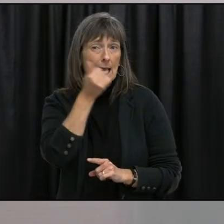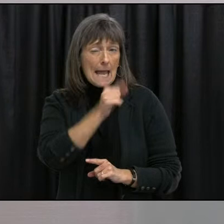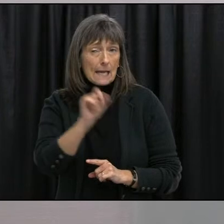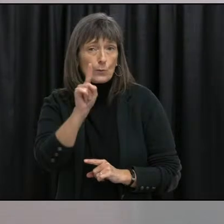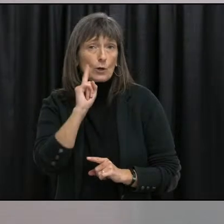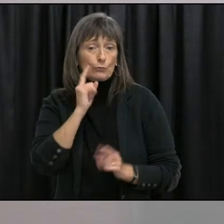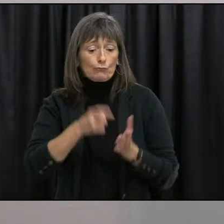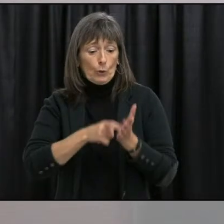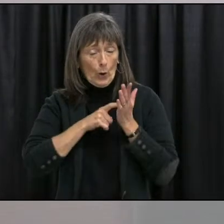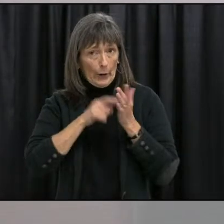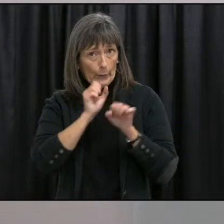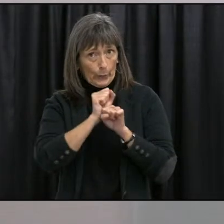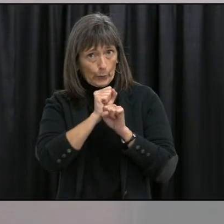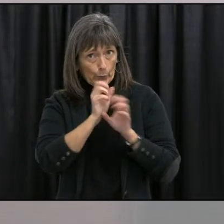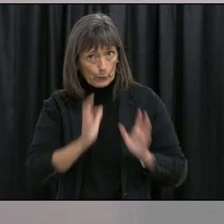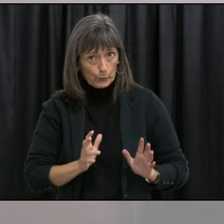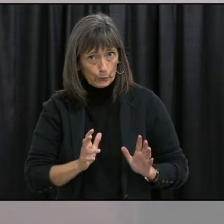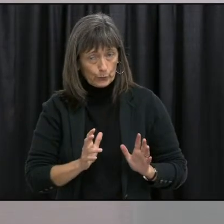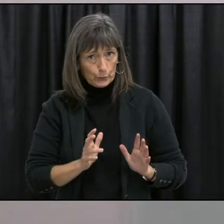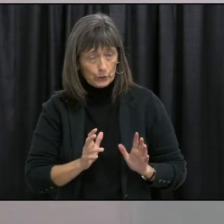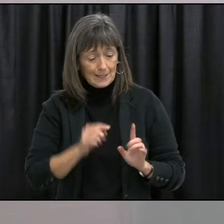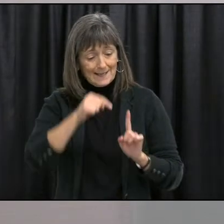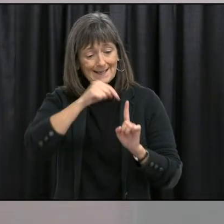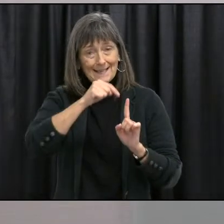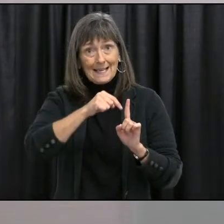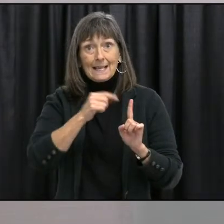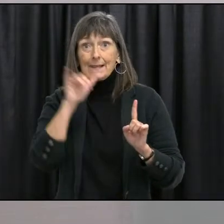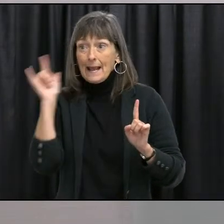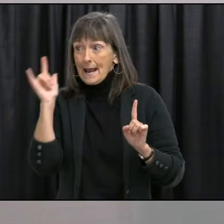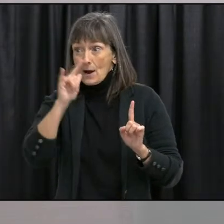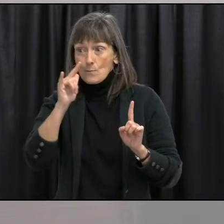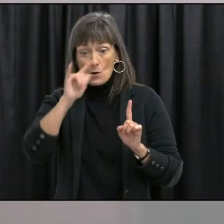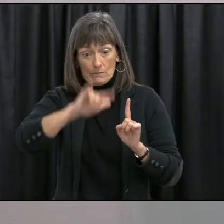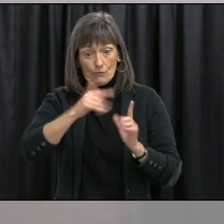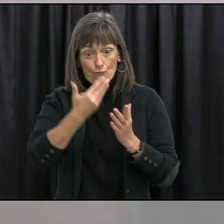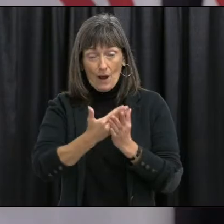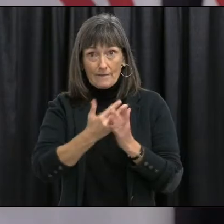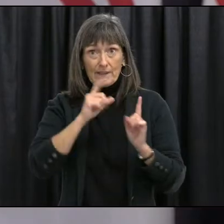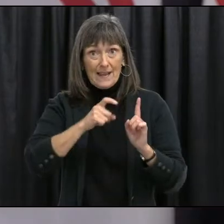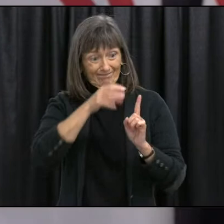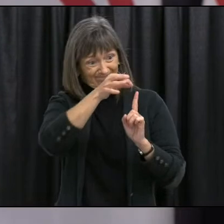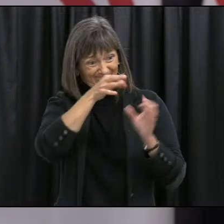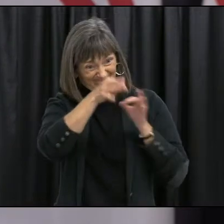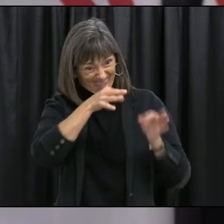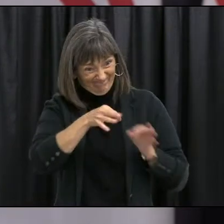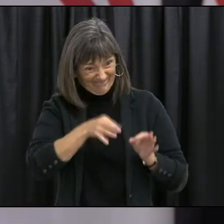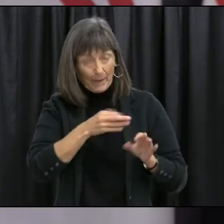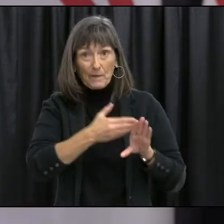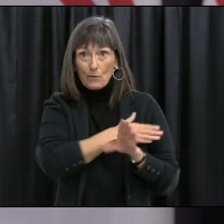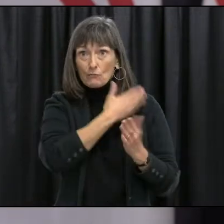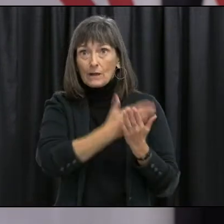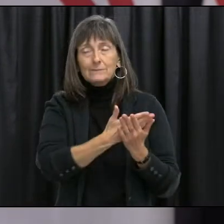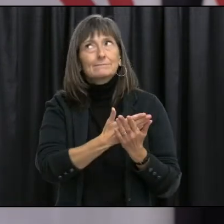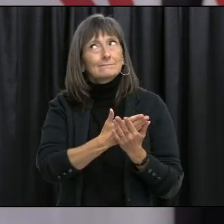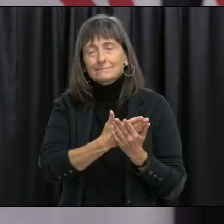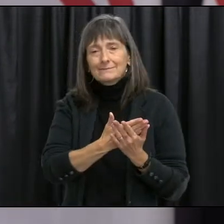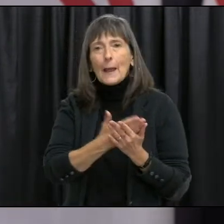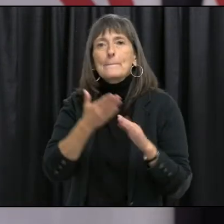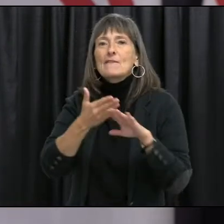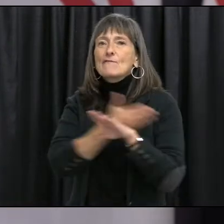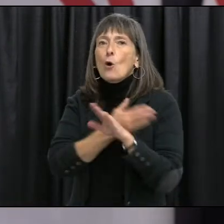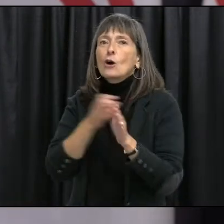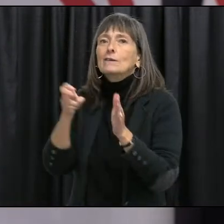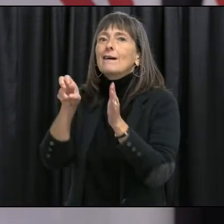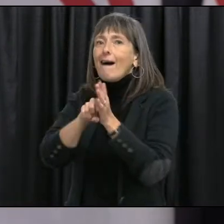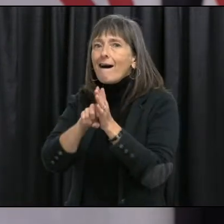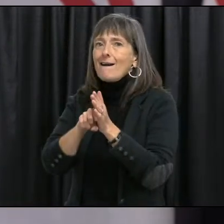would be given explicit instructions at the airport. Is that not the case? they actually get explicit instructions before they get to the